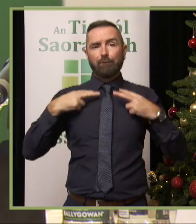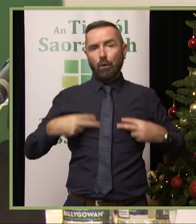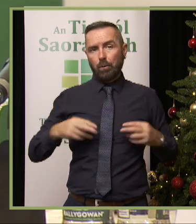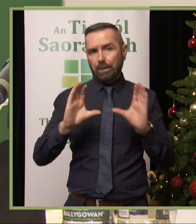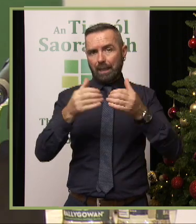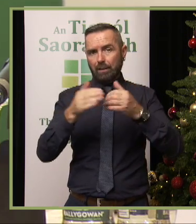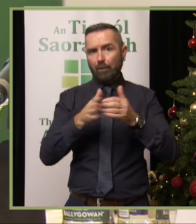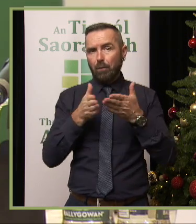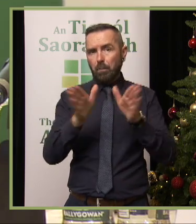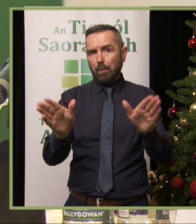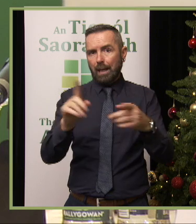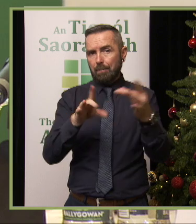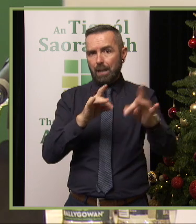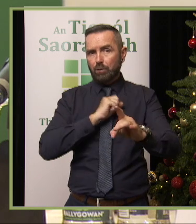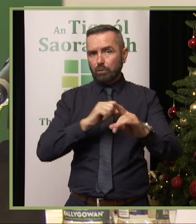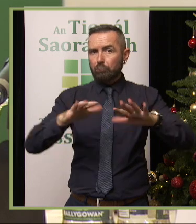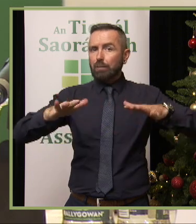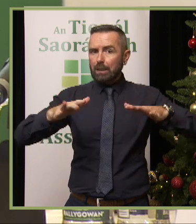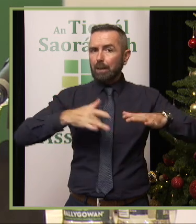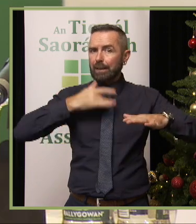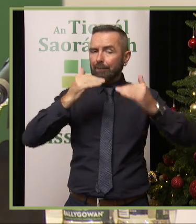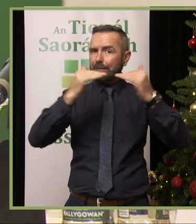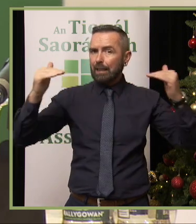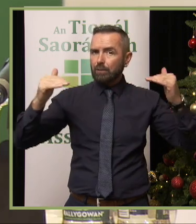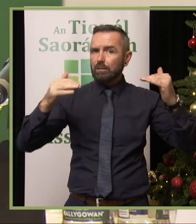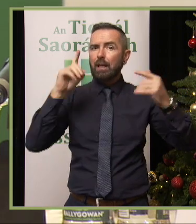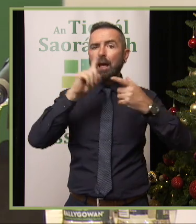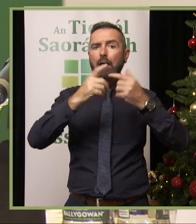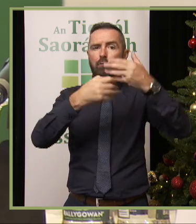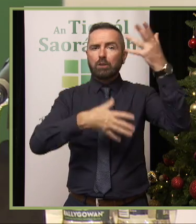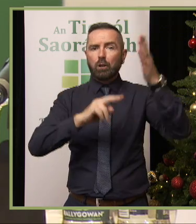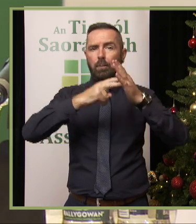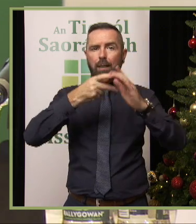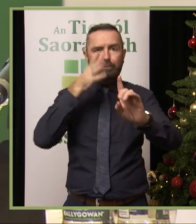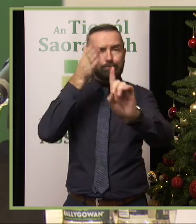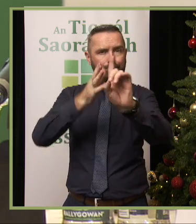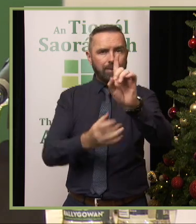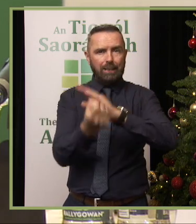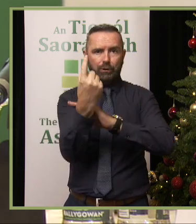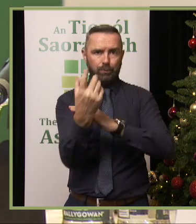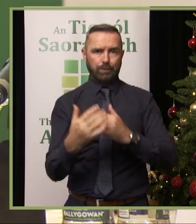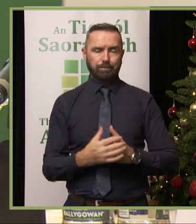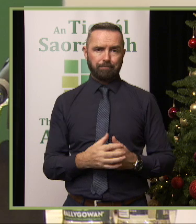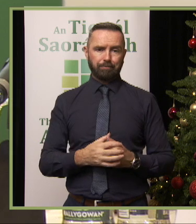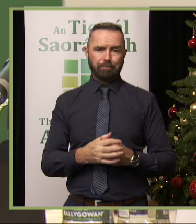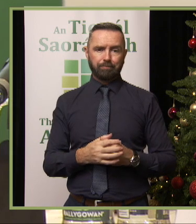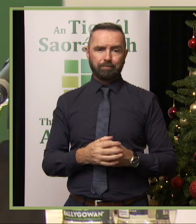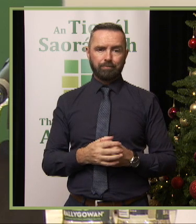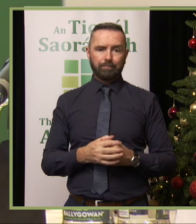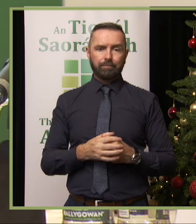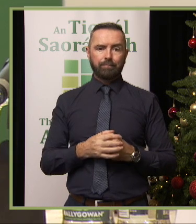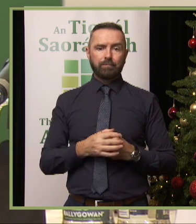sections of the population and ensure reasonable living standards of living, and result in a plan to address this issue. So it's